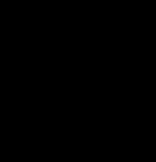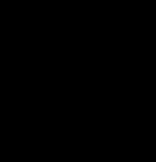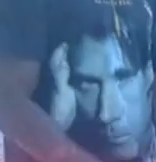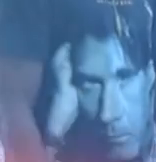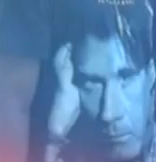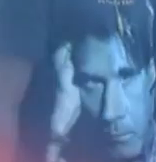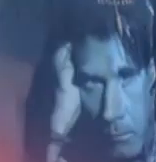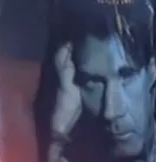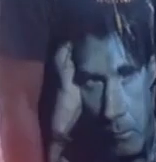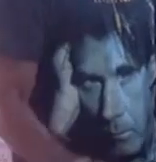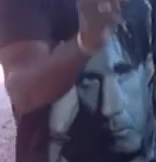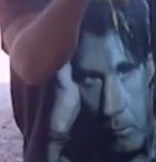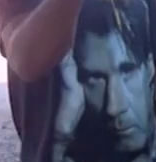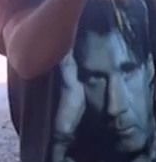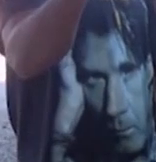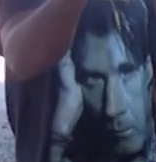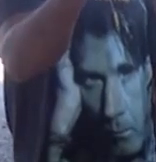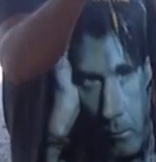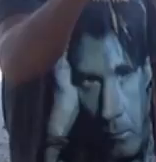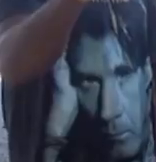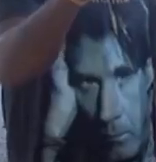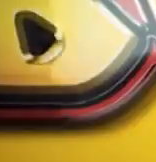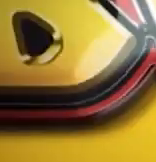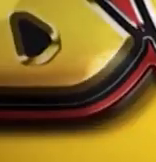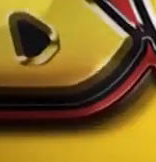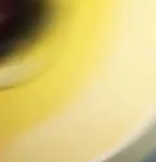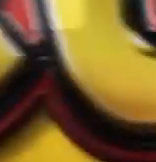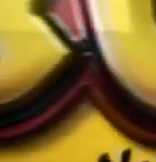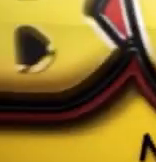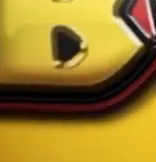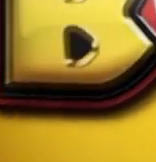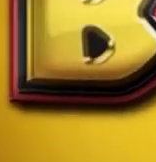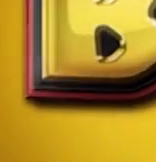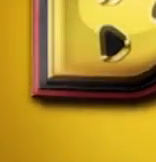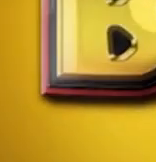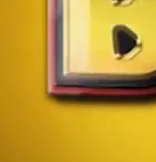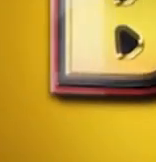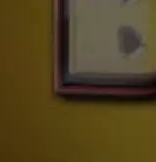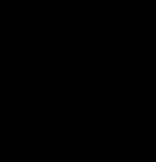Bula FM number 2 NSR. Bula FM number 2 NSR.